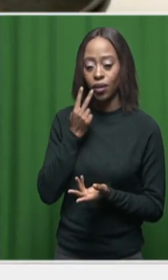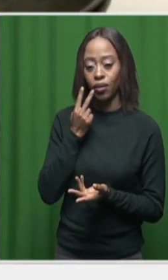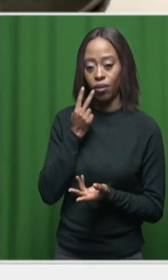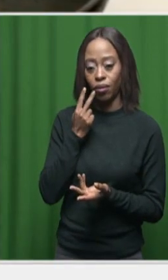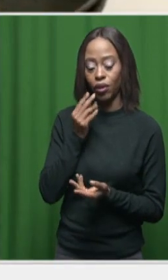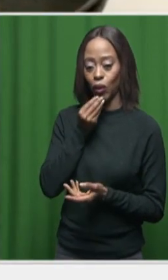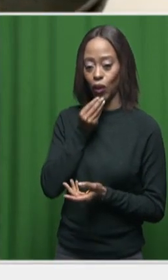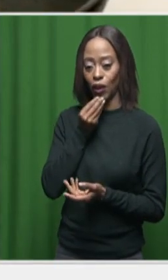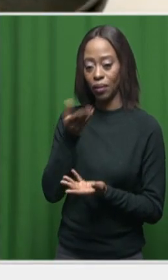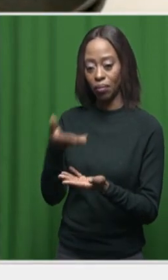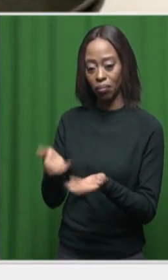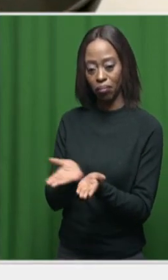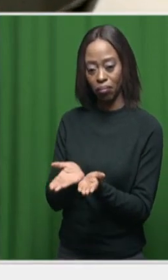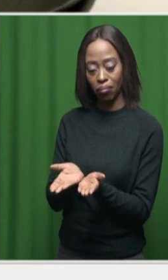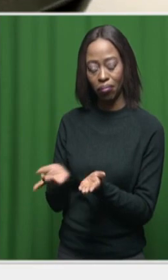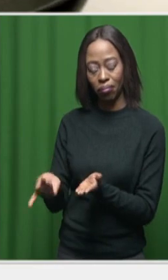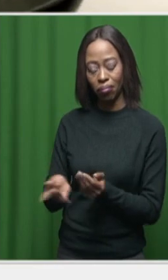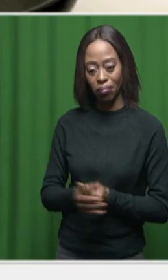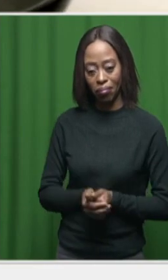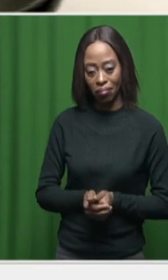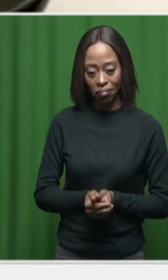dish.